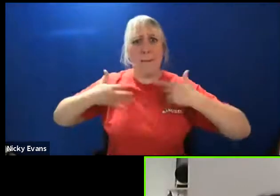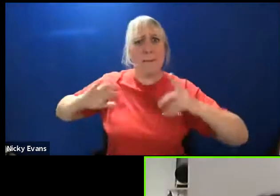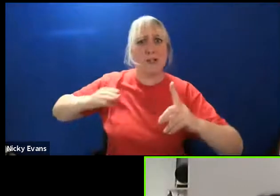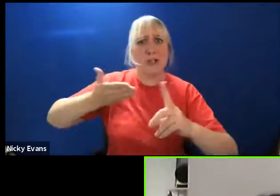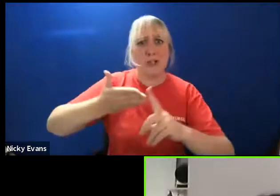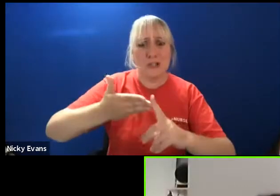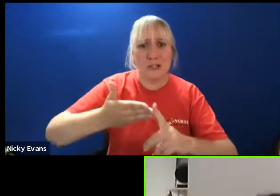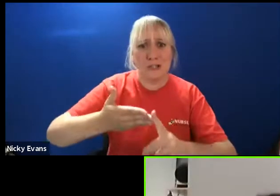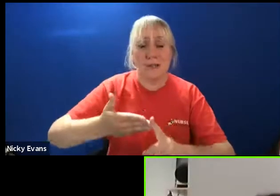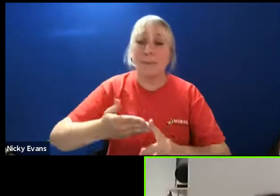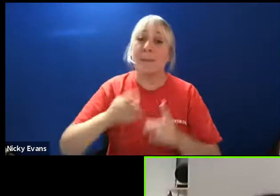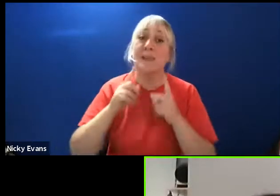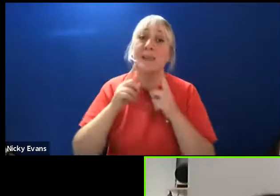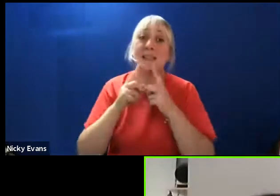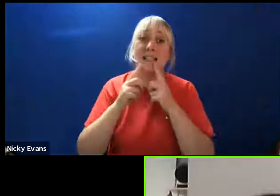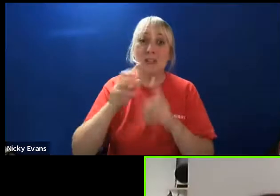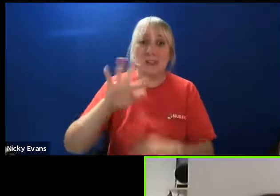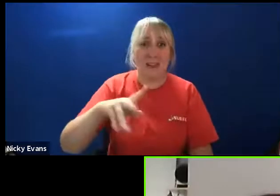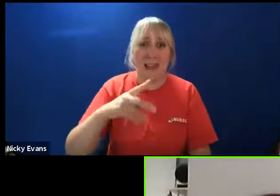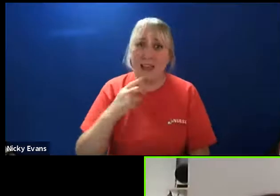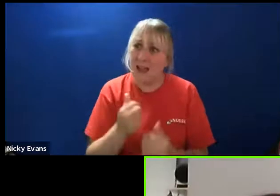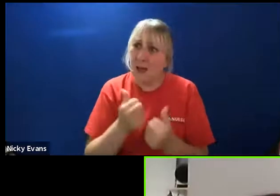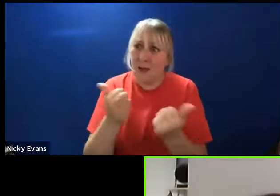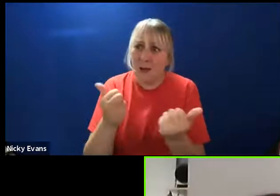highly trained and respected throughout.